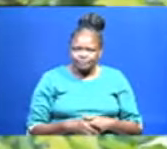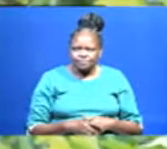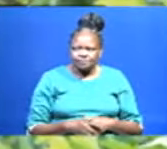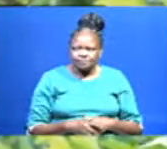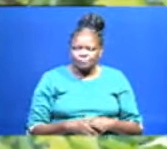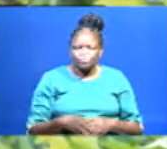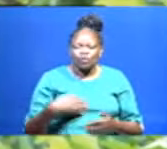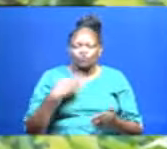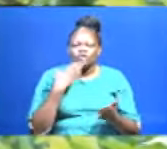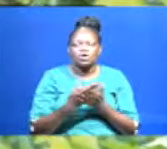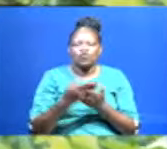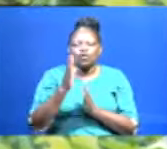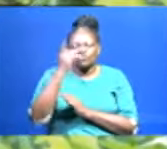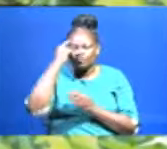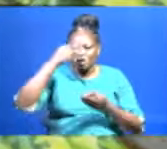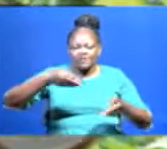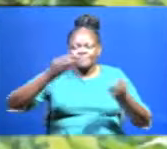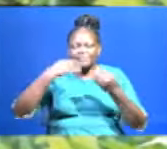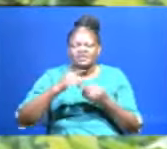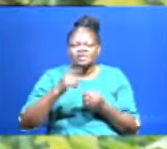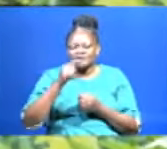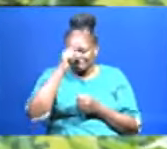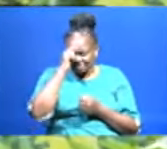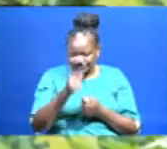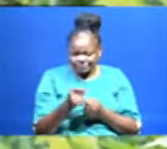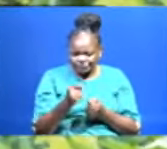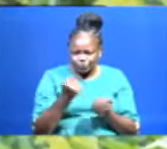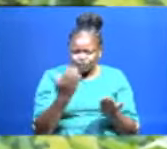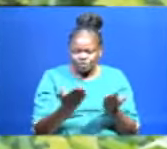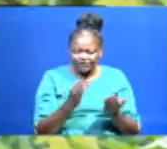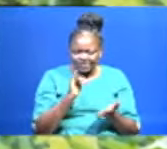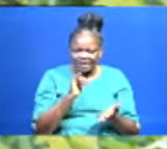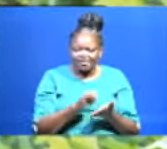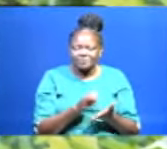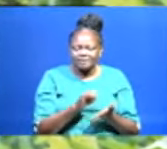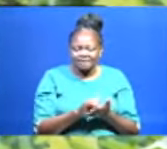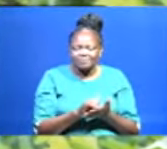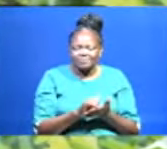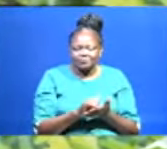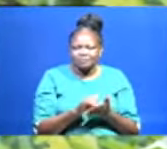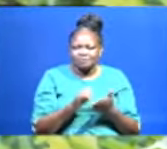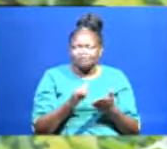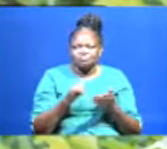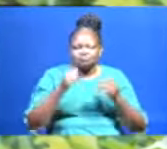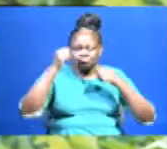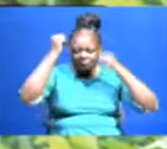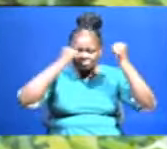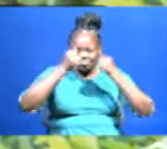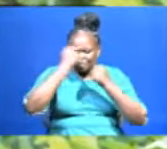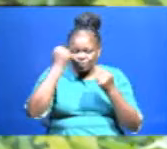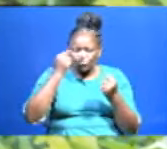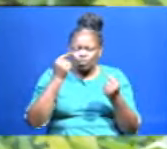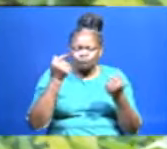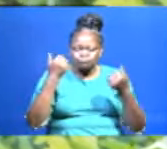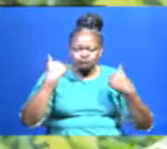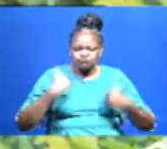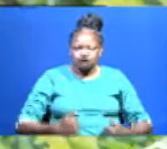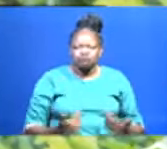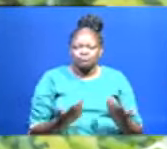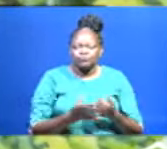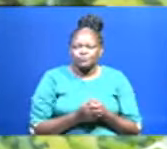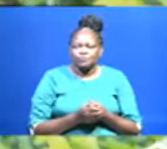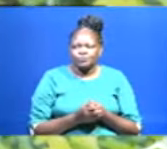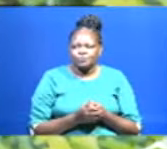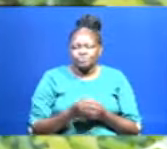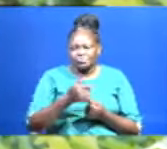for giving me the privilege to serve in that in the KDF, because what I am now is